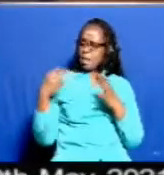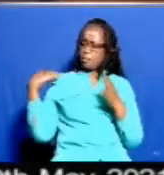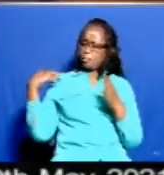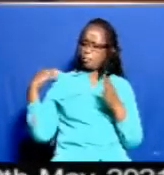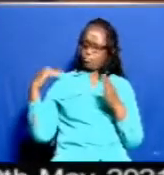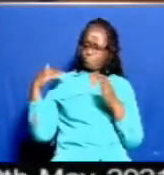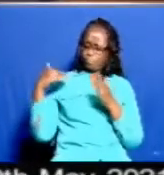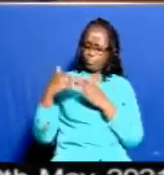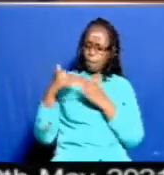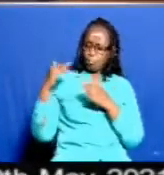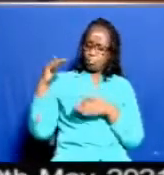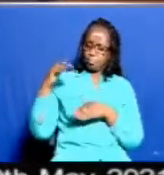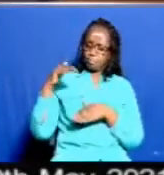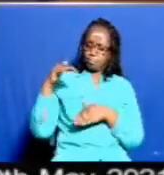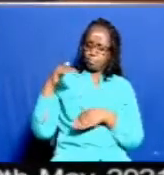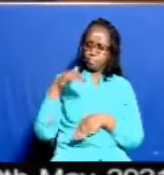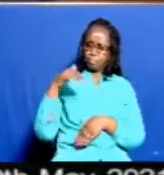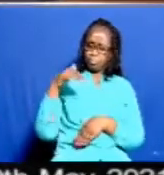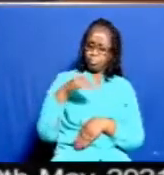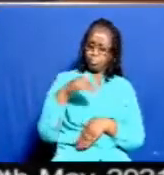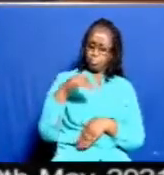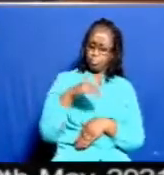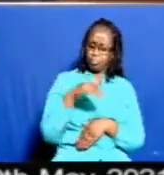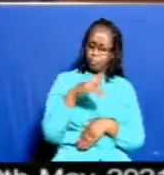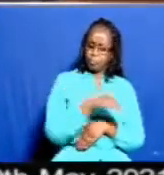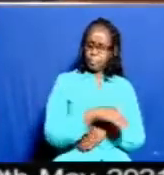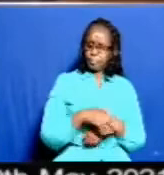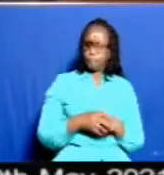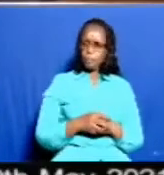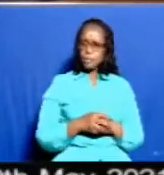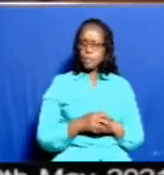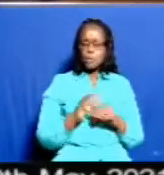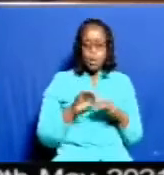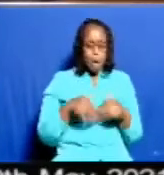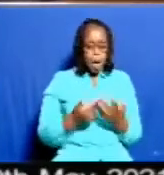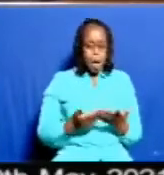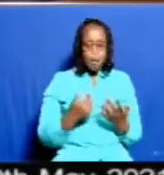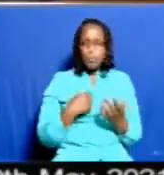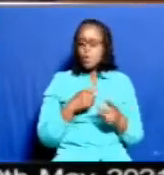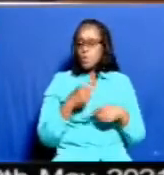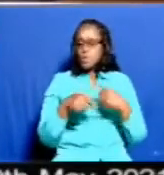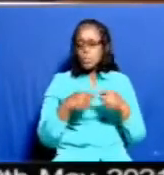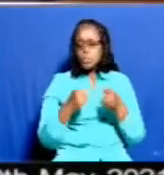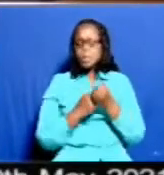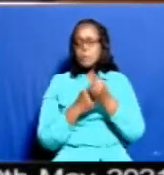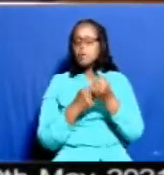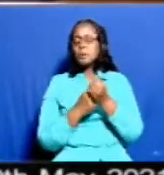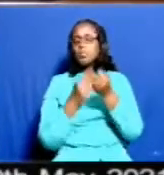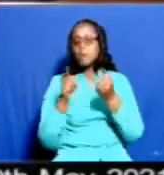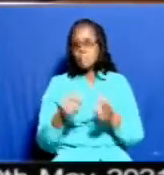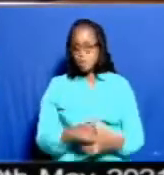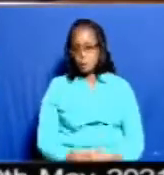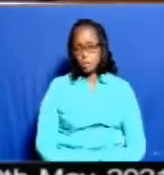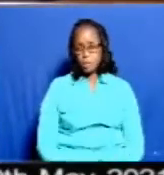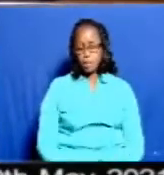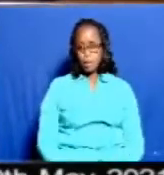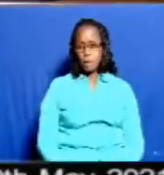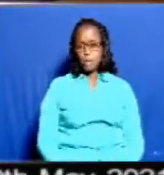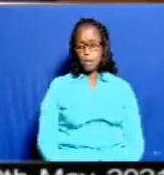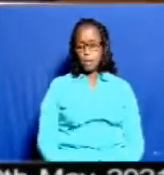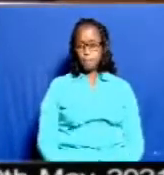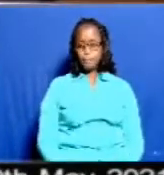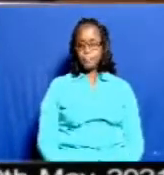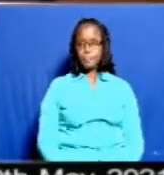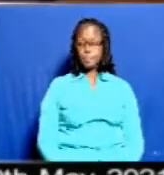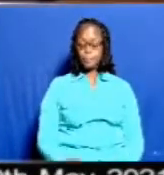continue doing this? So let's support, but I think, honorable members, it is our work as parliamentarians,